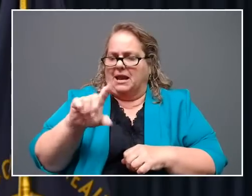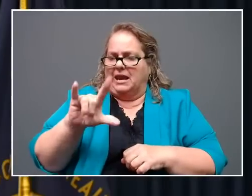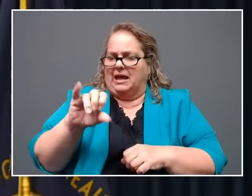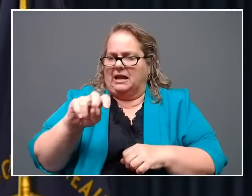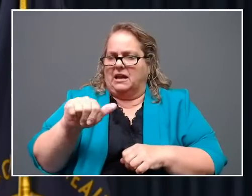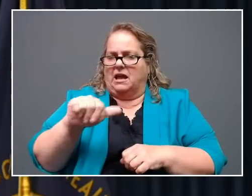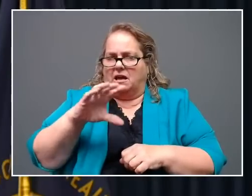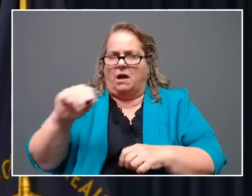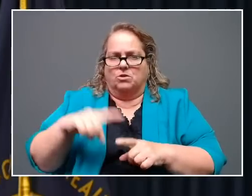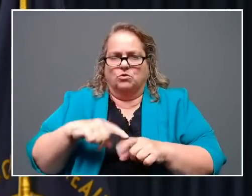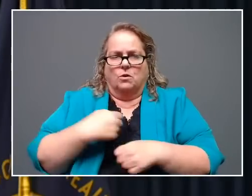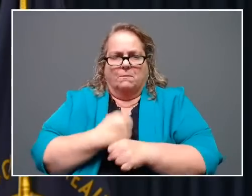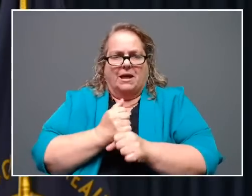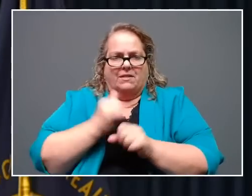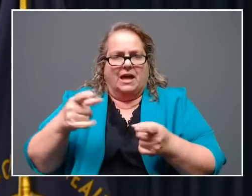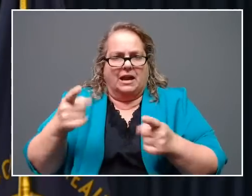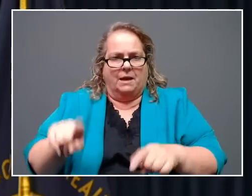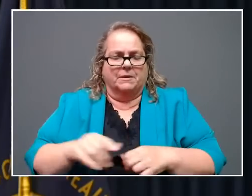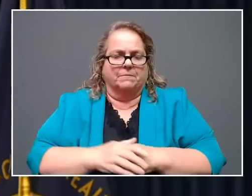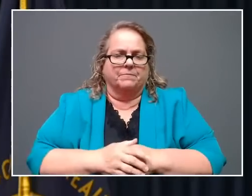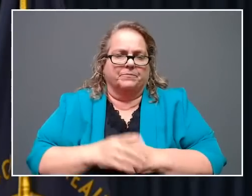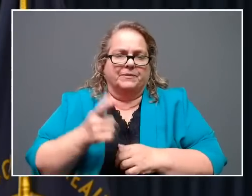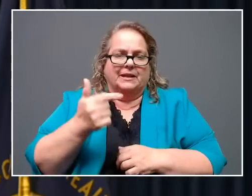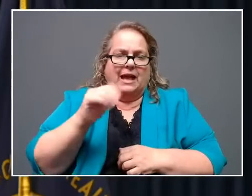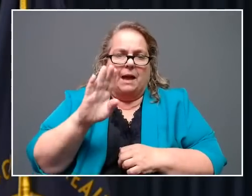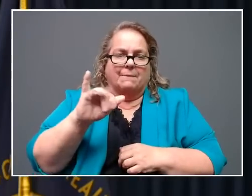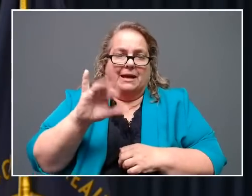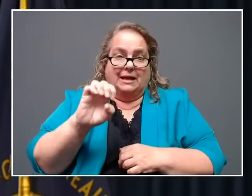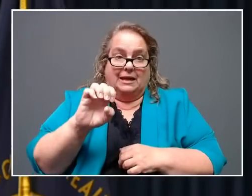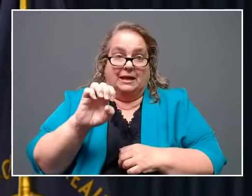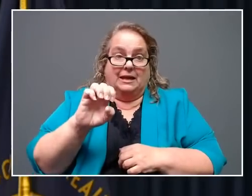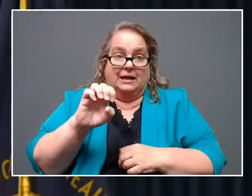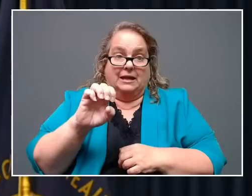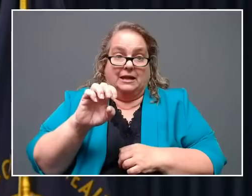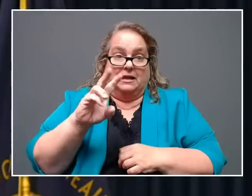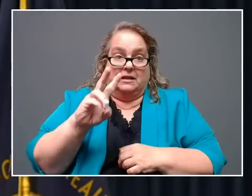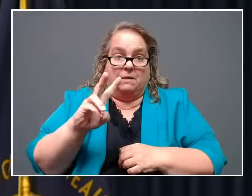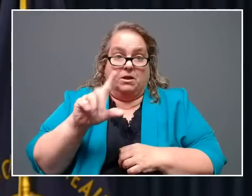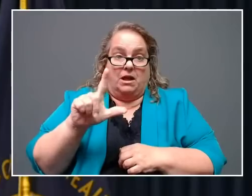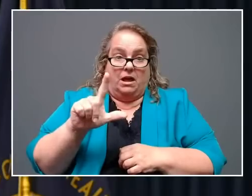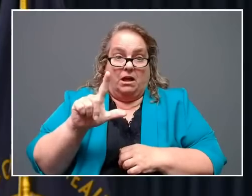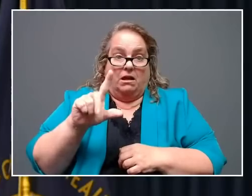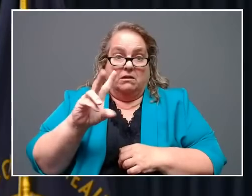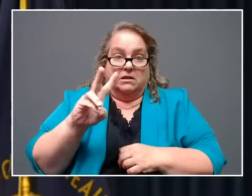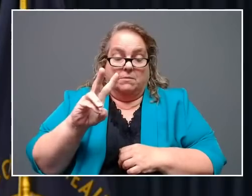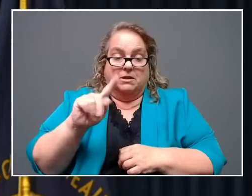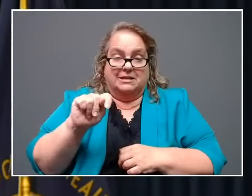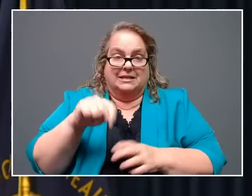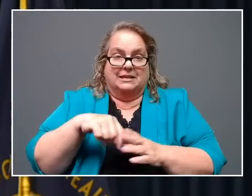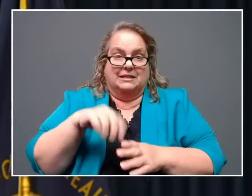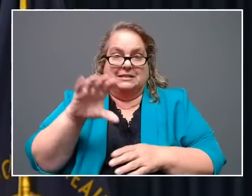Gabby Mabra or Mabra at WLWT in Cincinnati.